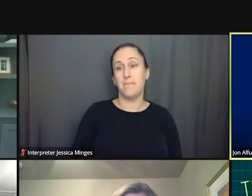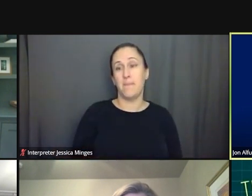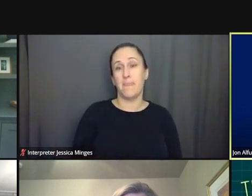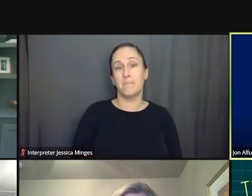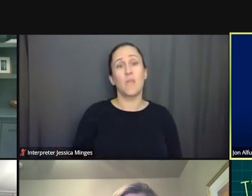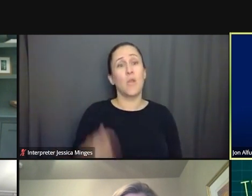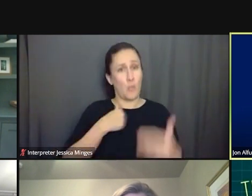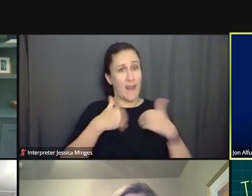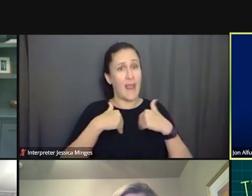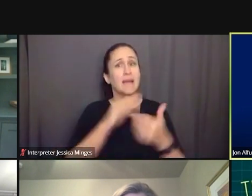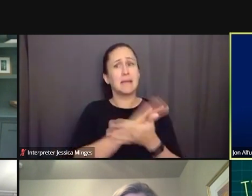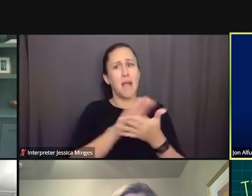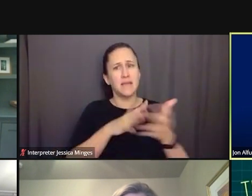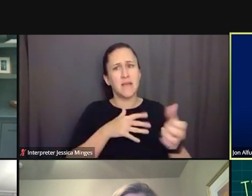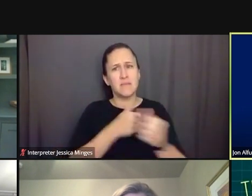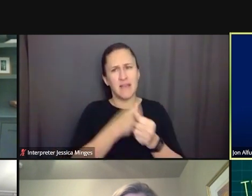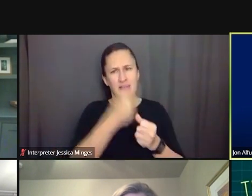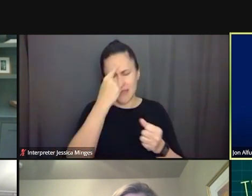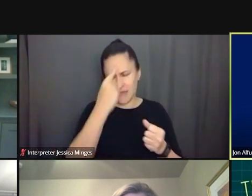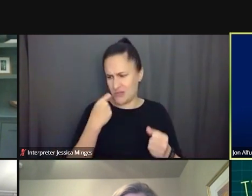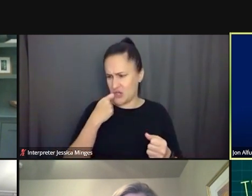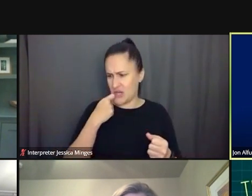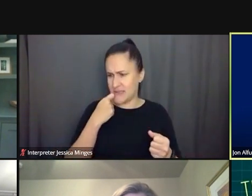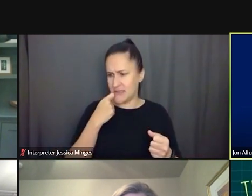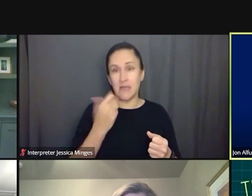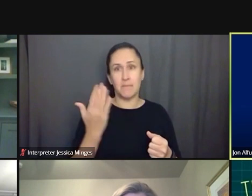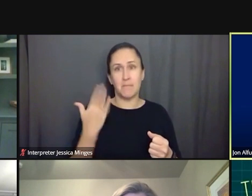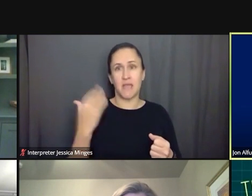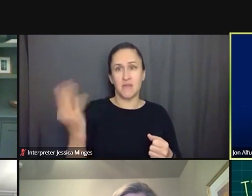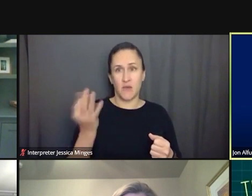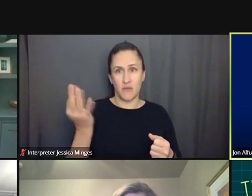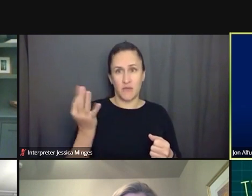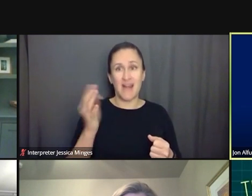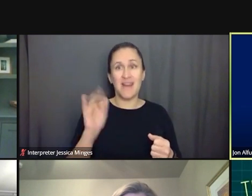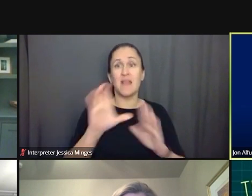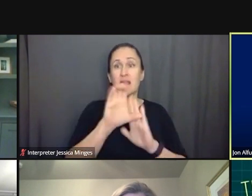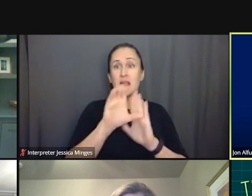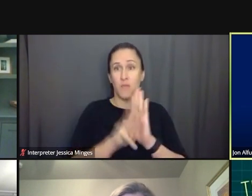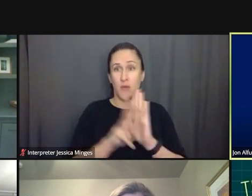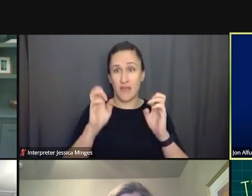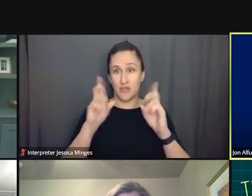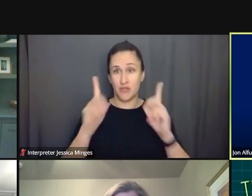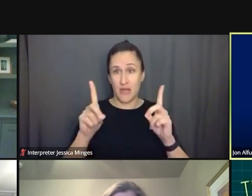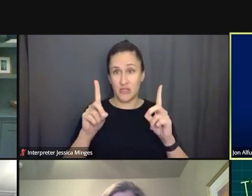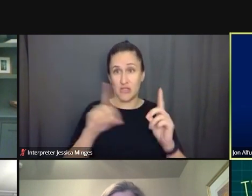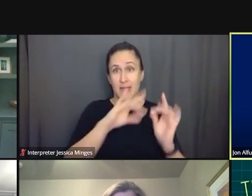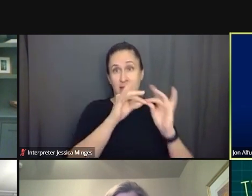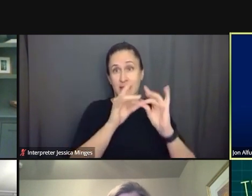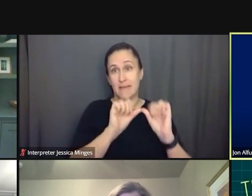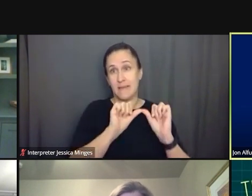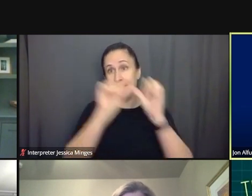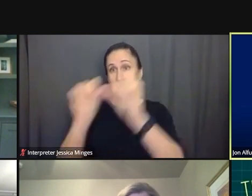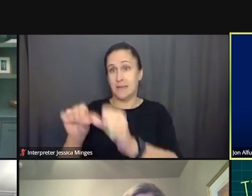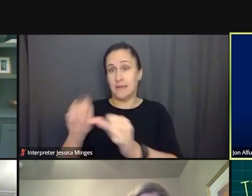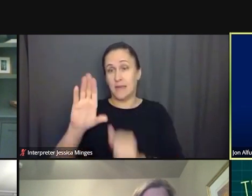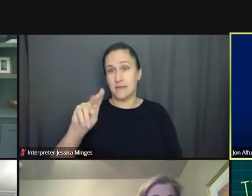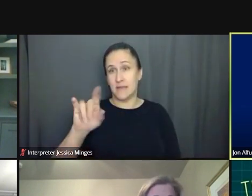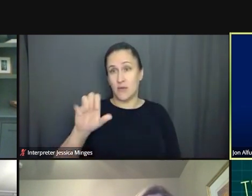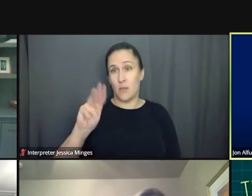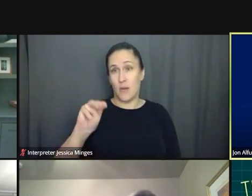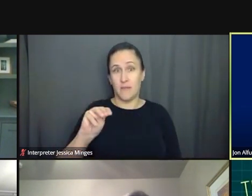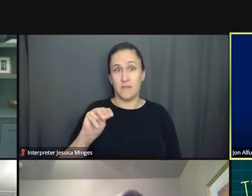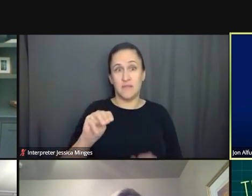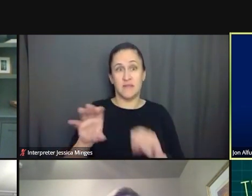nice update. I believe it was this past Friday that the Commonwealth Education Continuum did select the